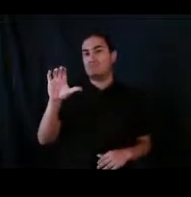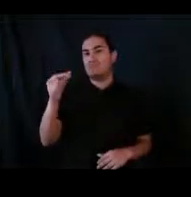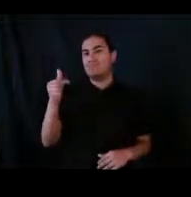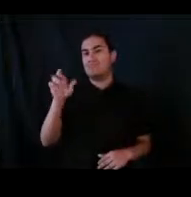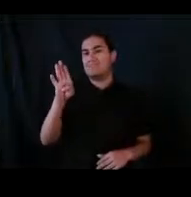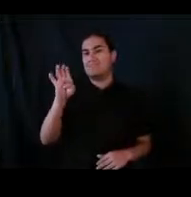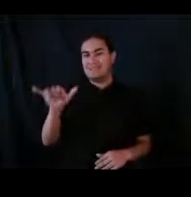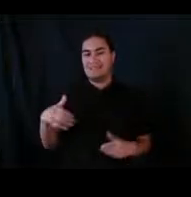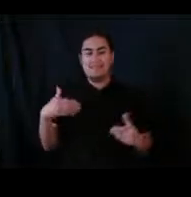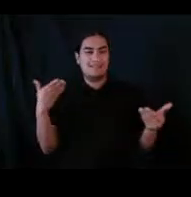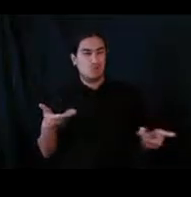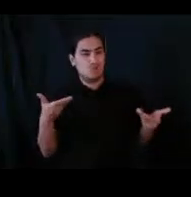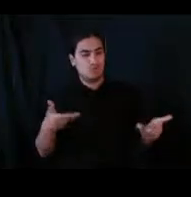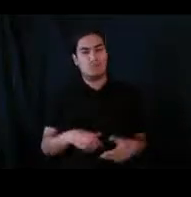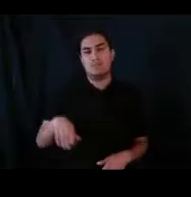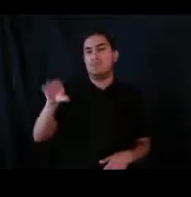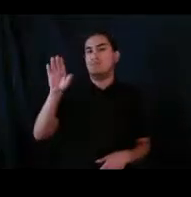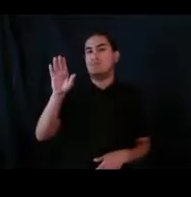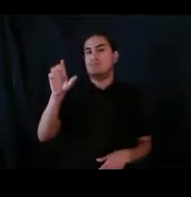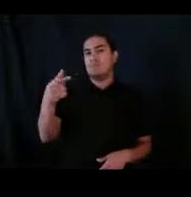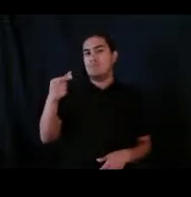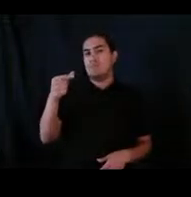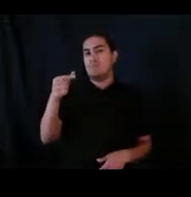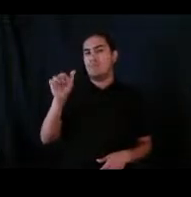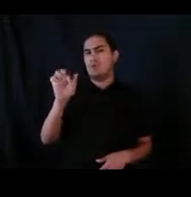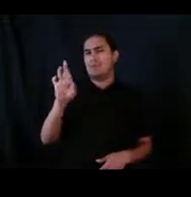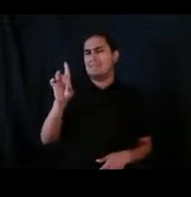present vice chair guardino